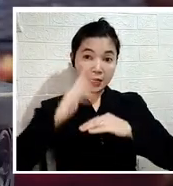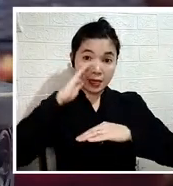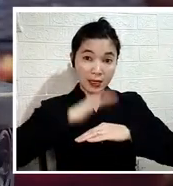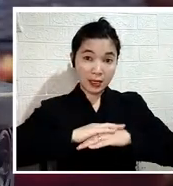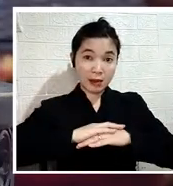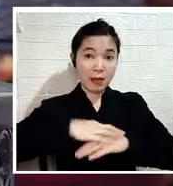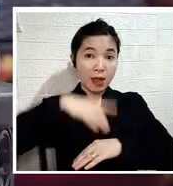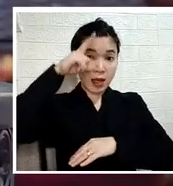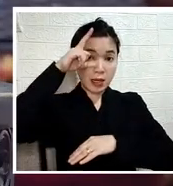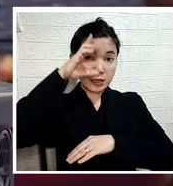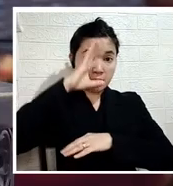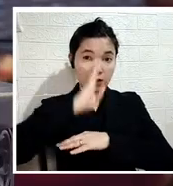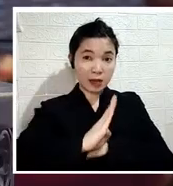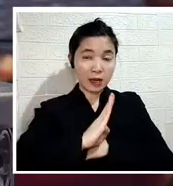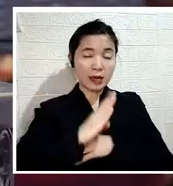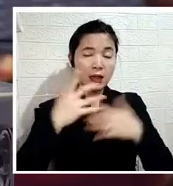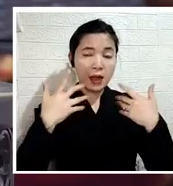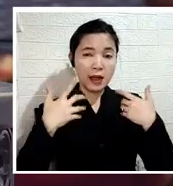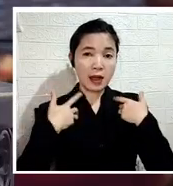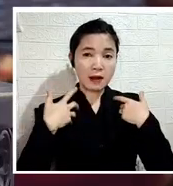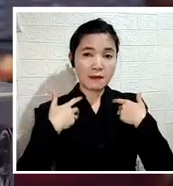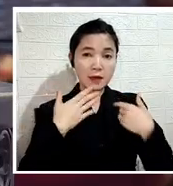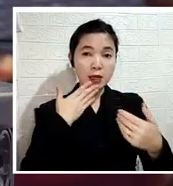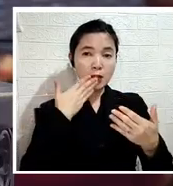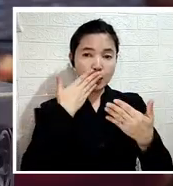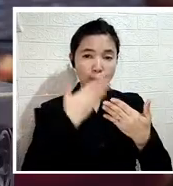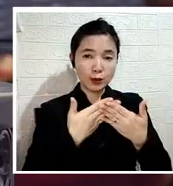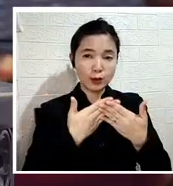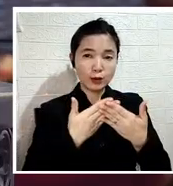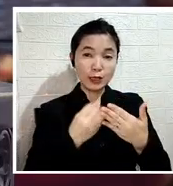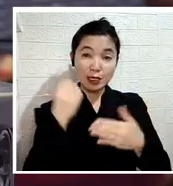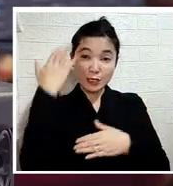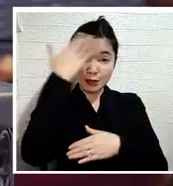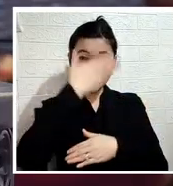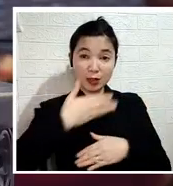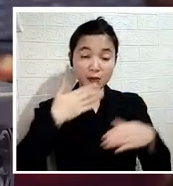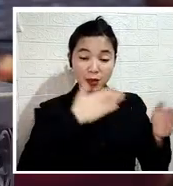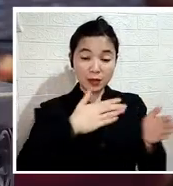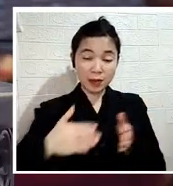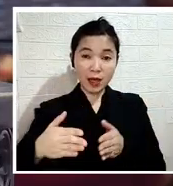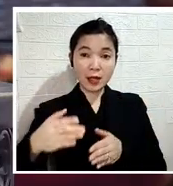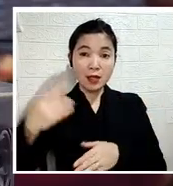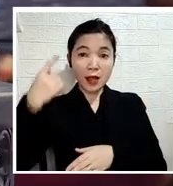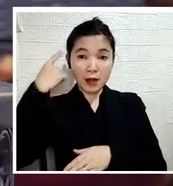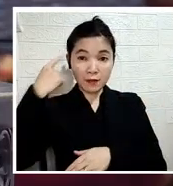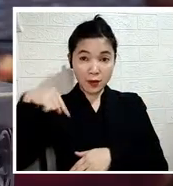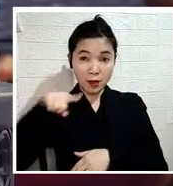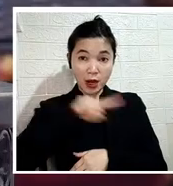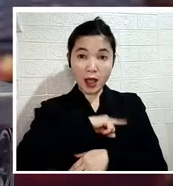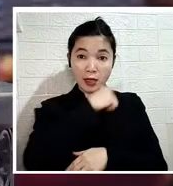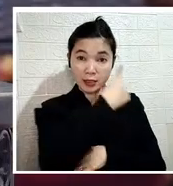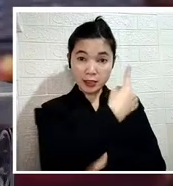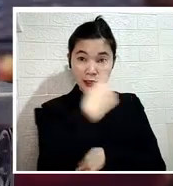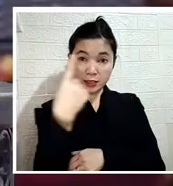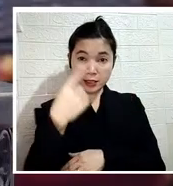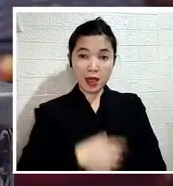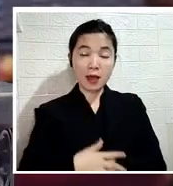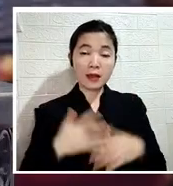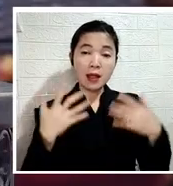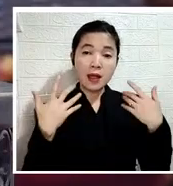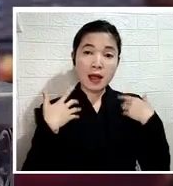adunay nindot o mga maayong plano kanato, and we have our different